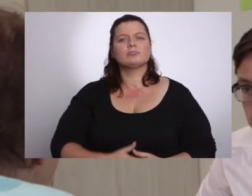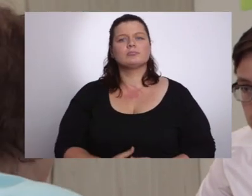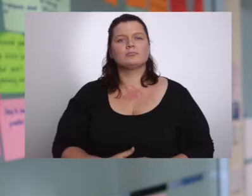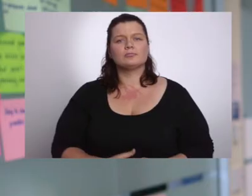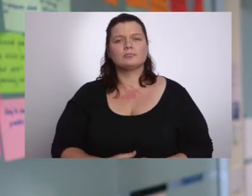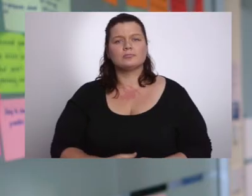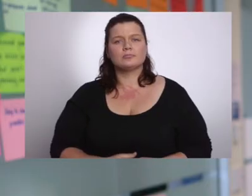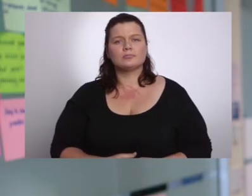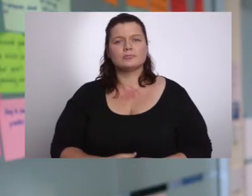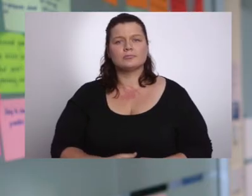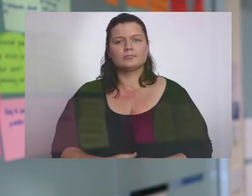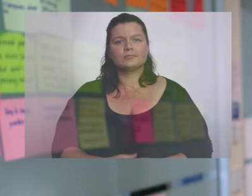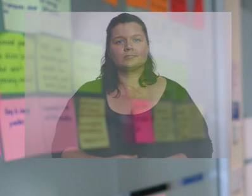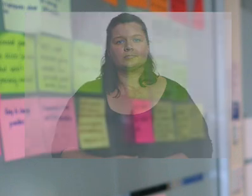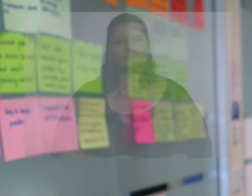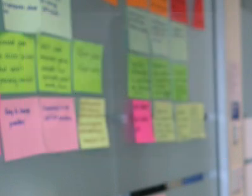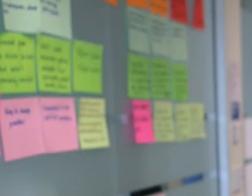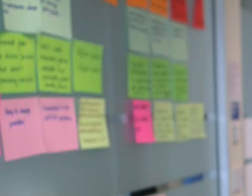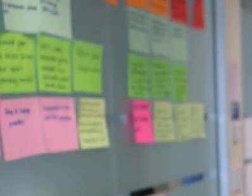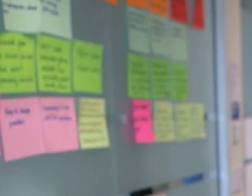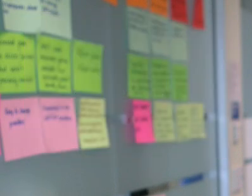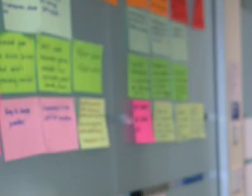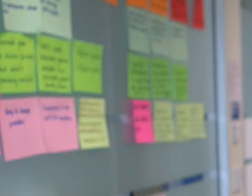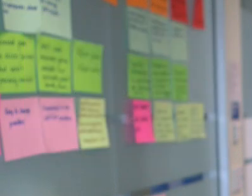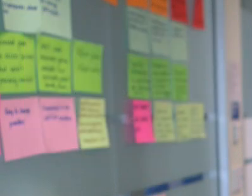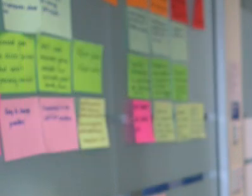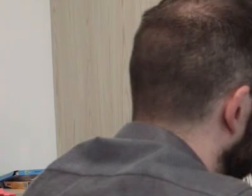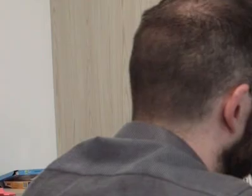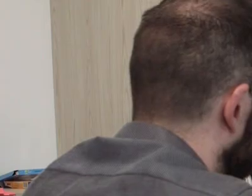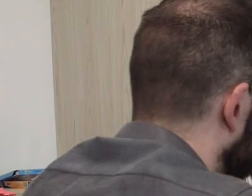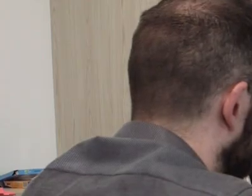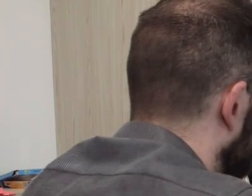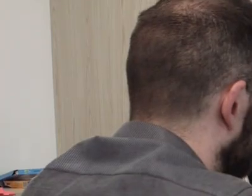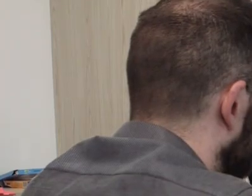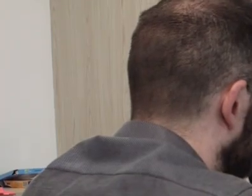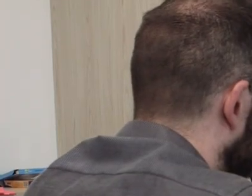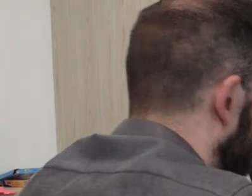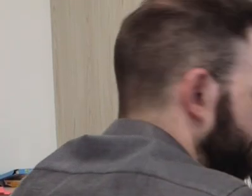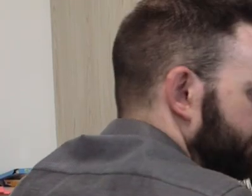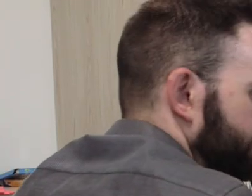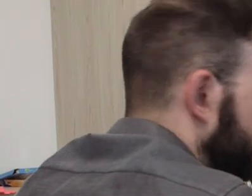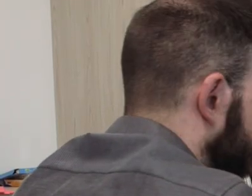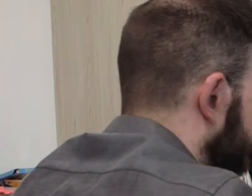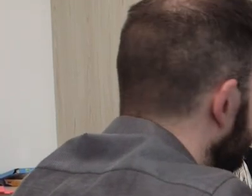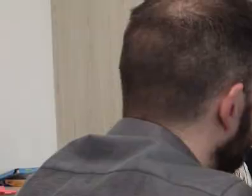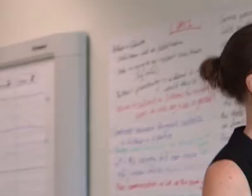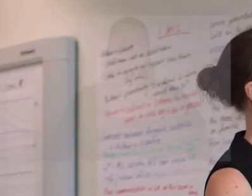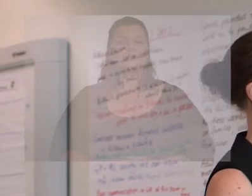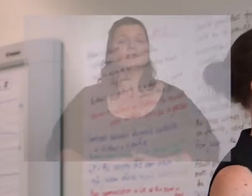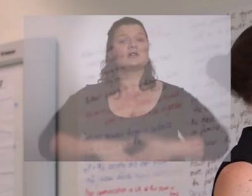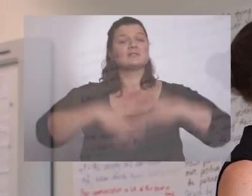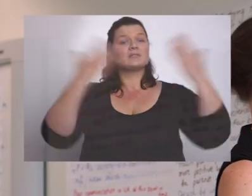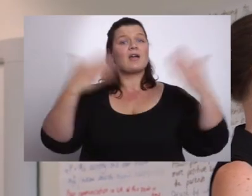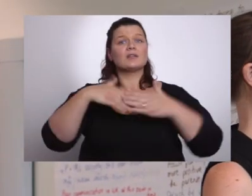hearing, they haven't lost some of that key evidence that they heard earlier on. As the days move forward, we start to build an inventory